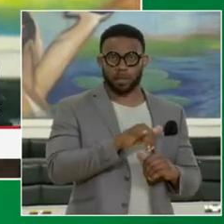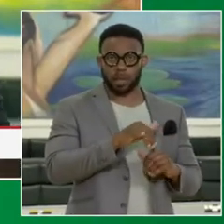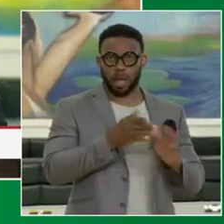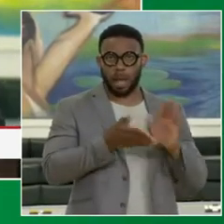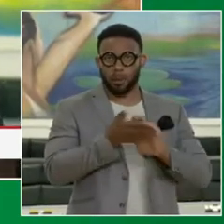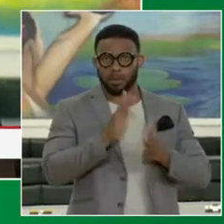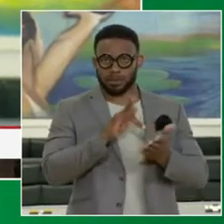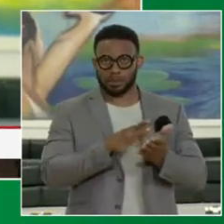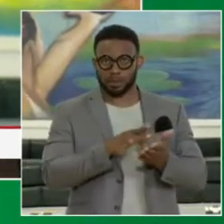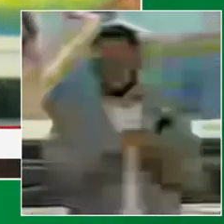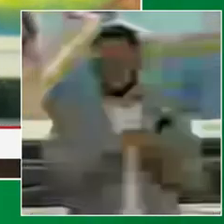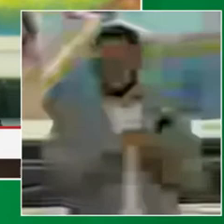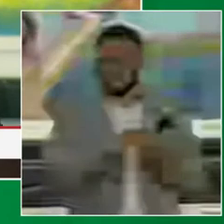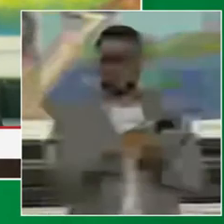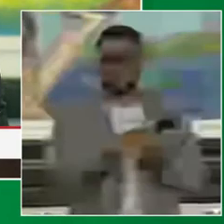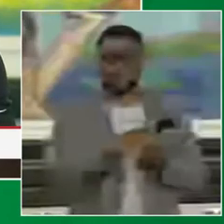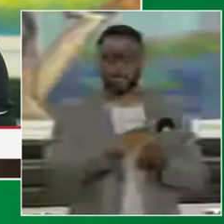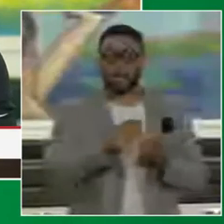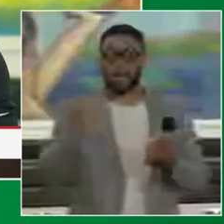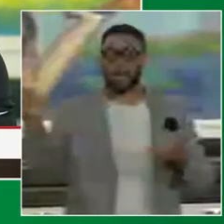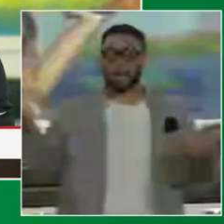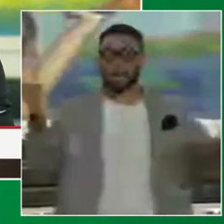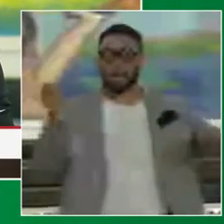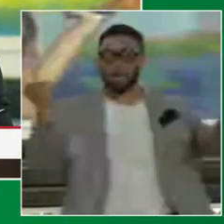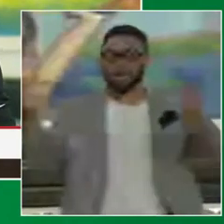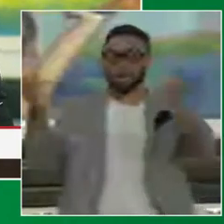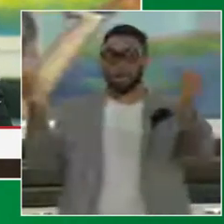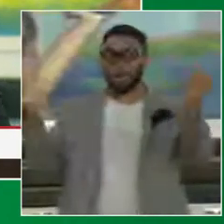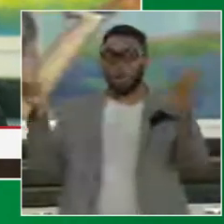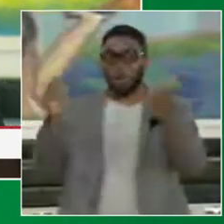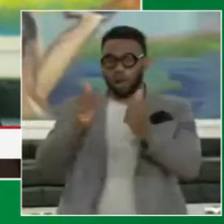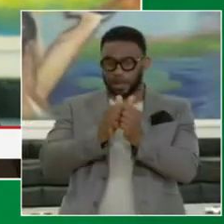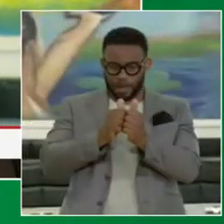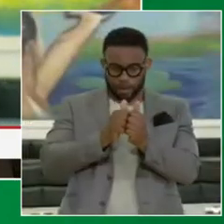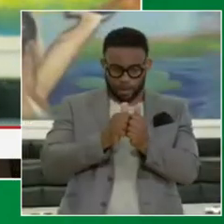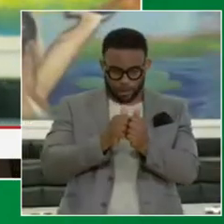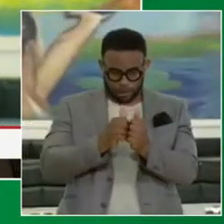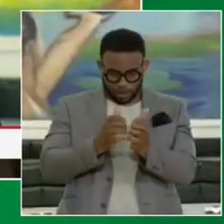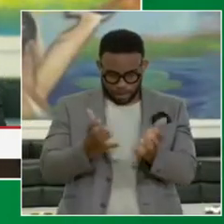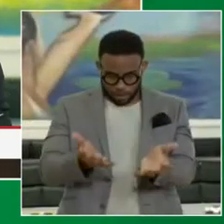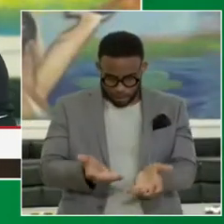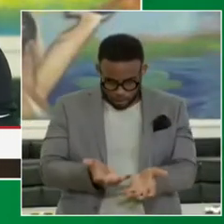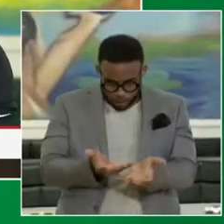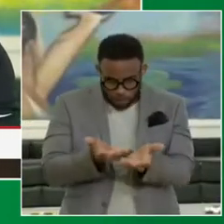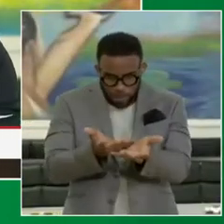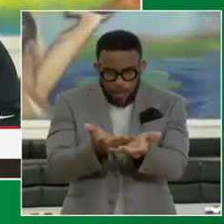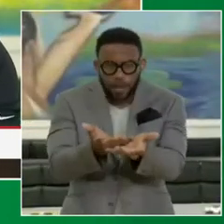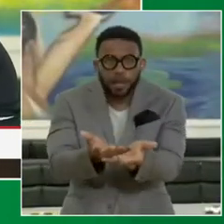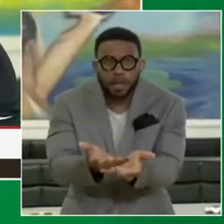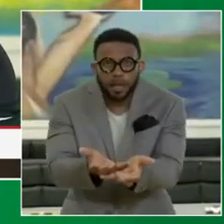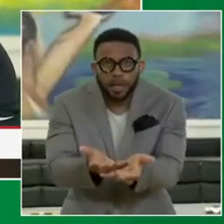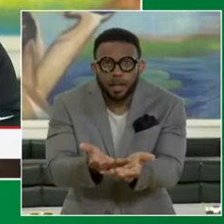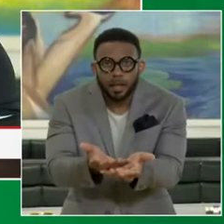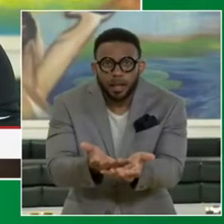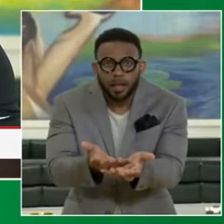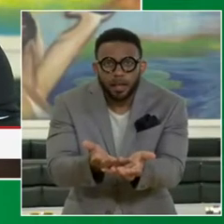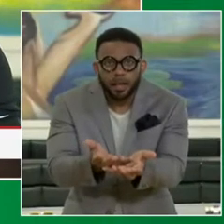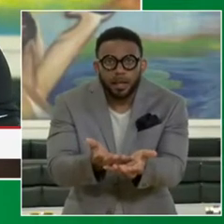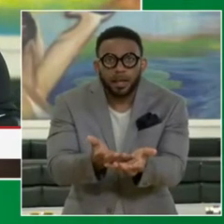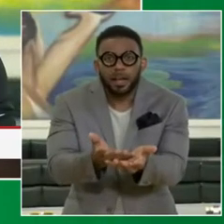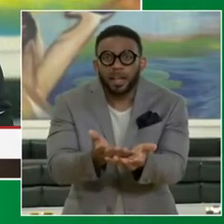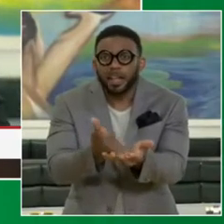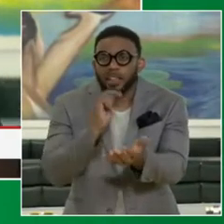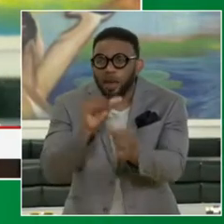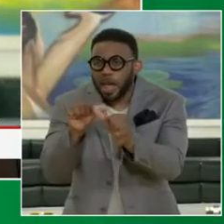the agencies, is not only just bringing them together to provide it as a package, but finding those areas where people would fall through a